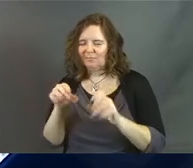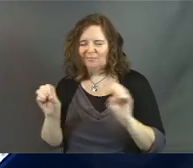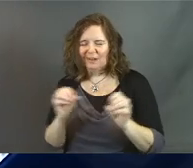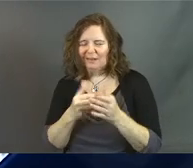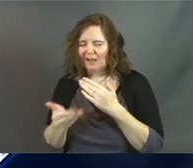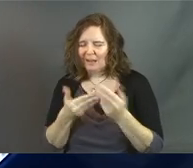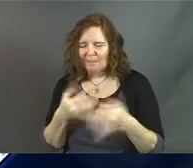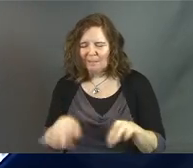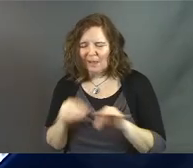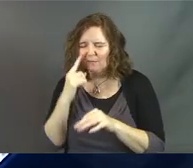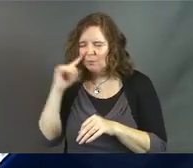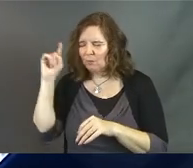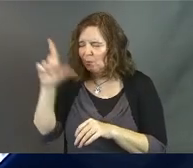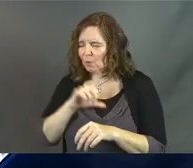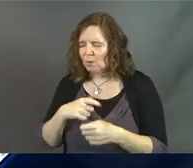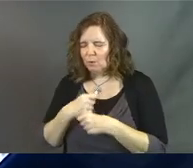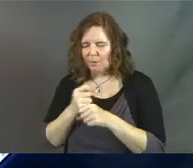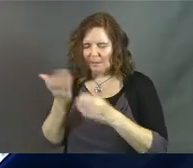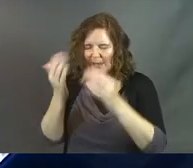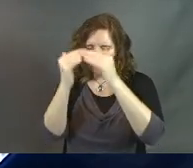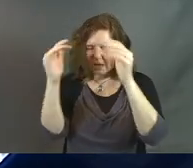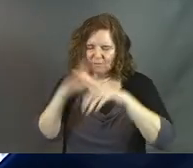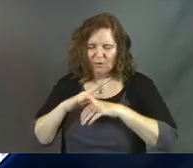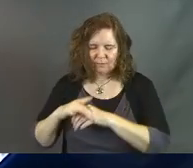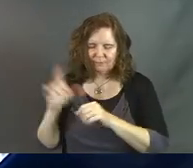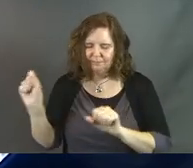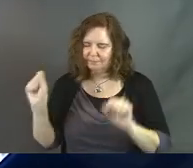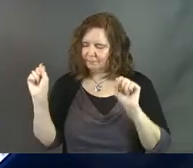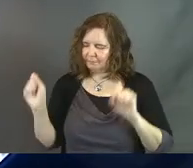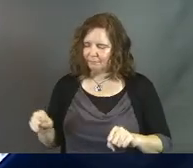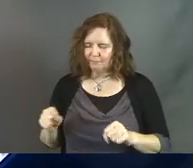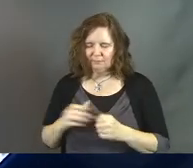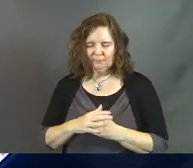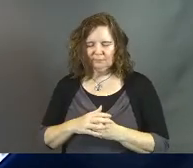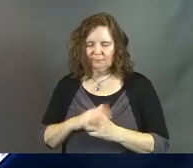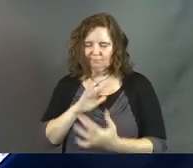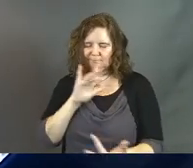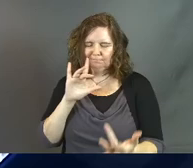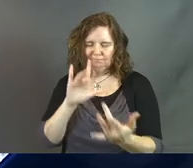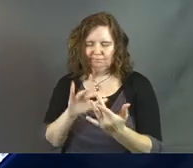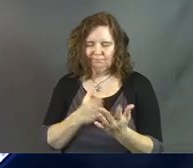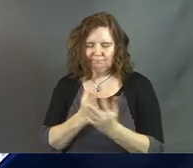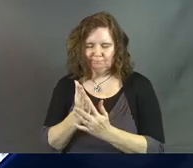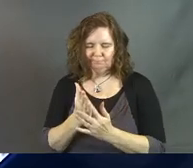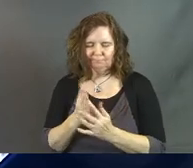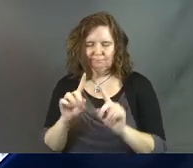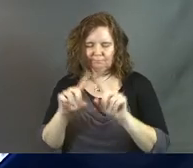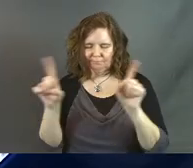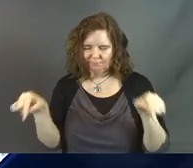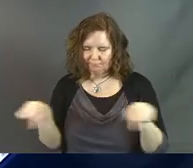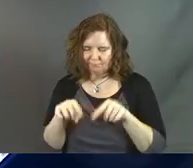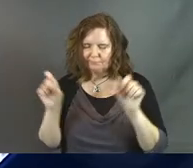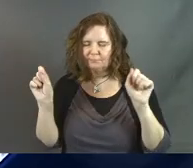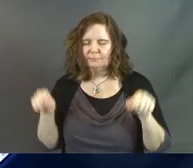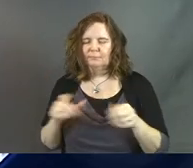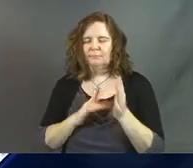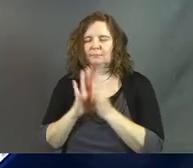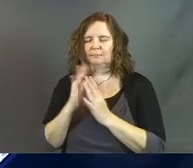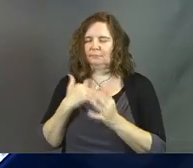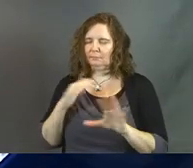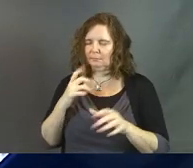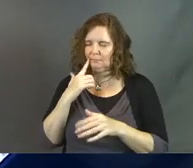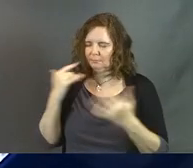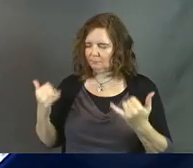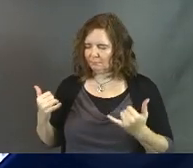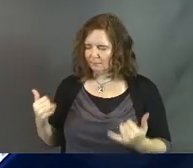that matters to you, Lord. You made heaven and earth, God. You can absolutely reach out to us through a screen. So, Jesus, would you